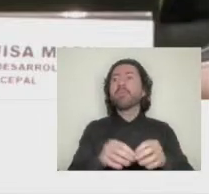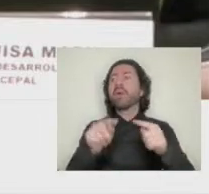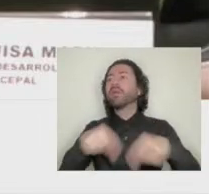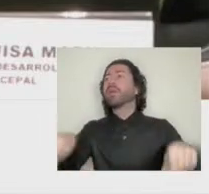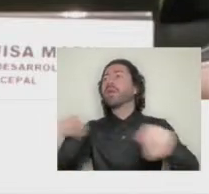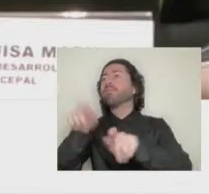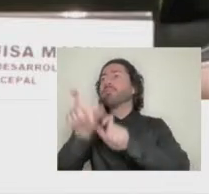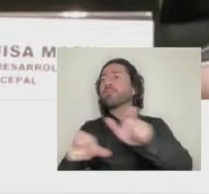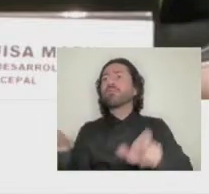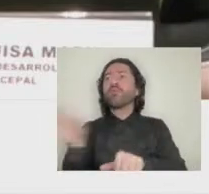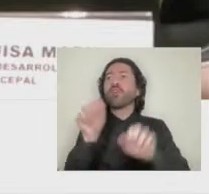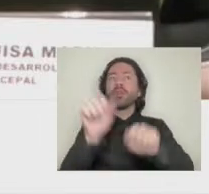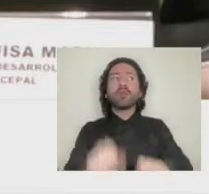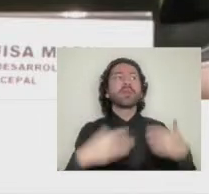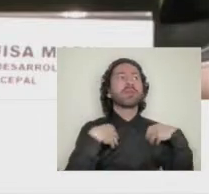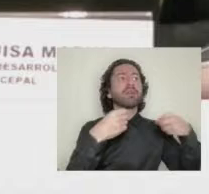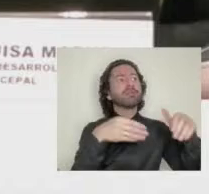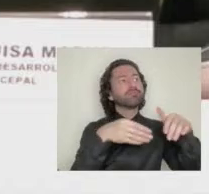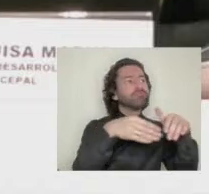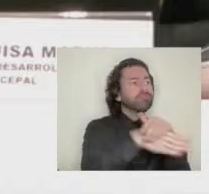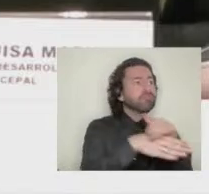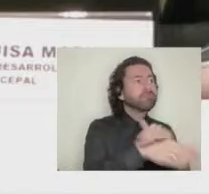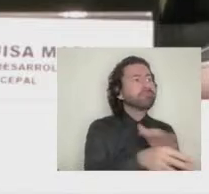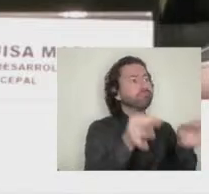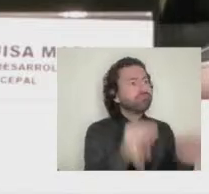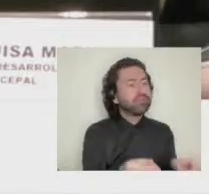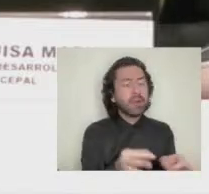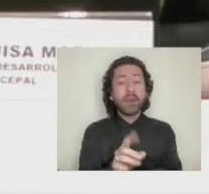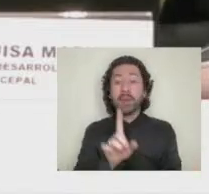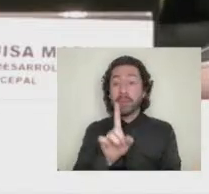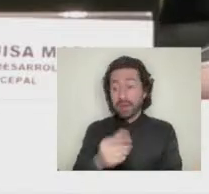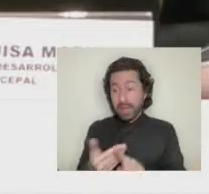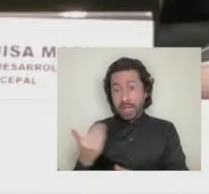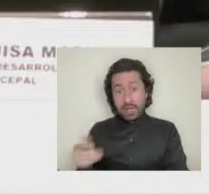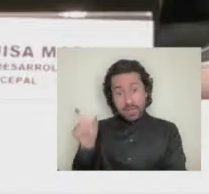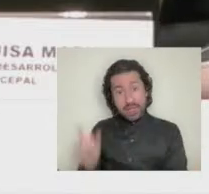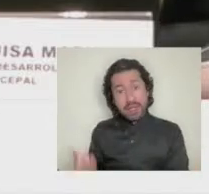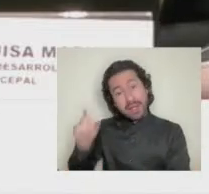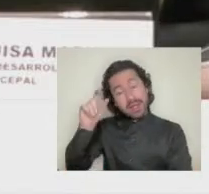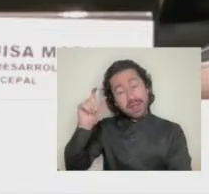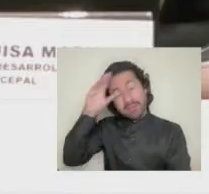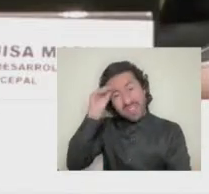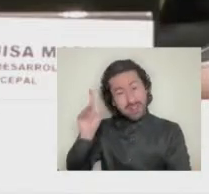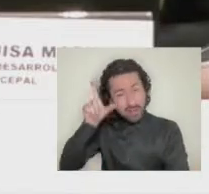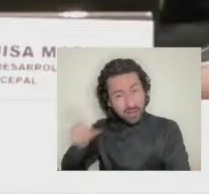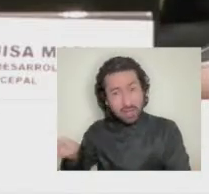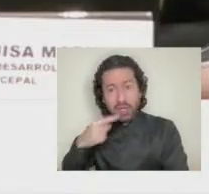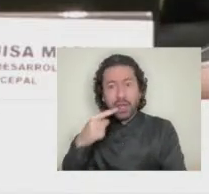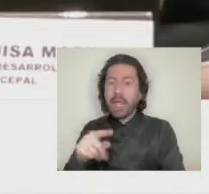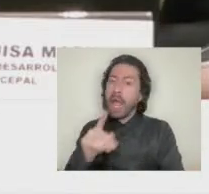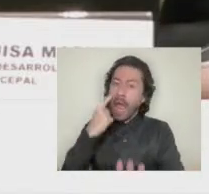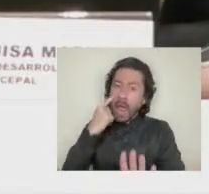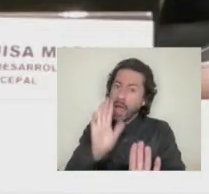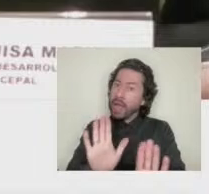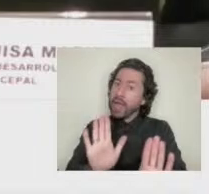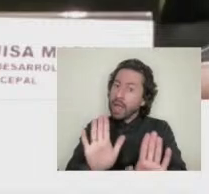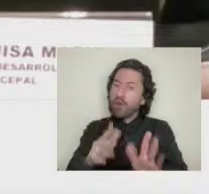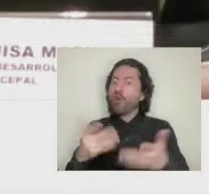to guarantee the right to health to individuals, but also to make progress in terms of the